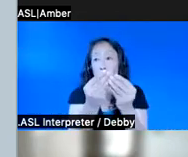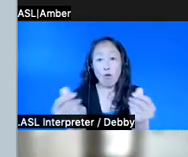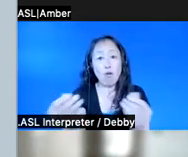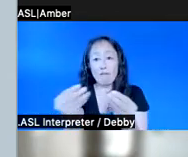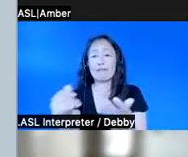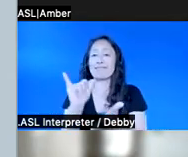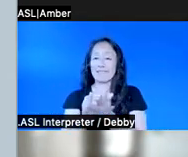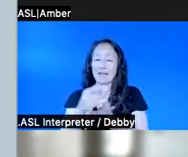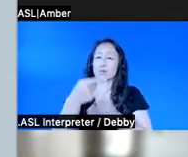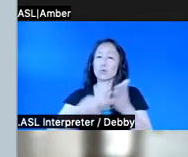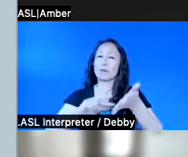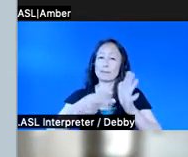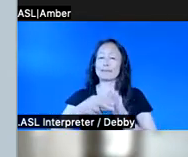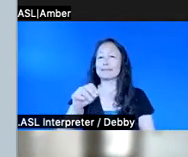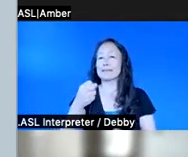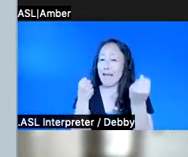Yeah. Mm-hmm.